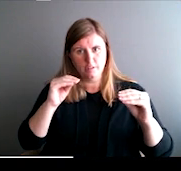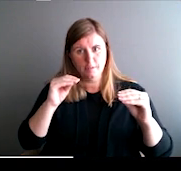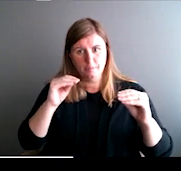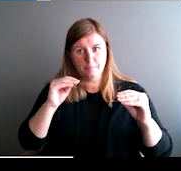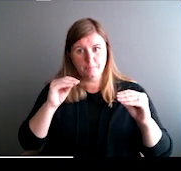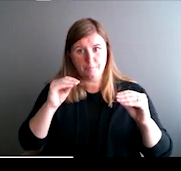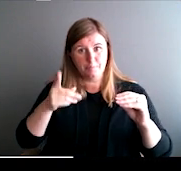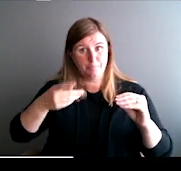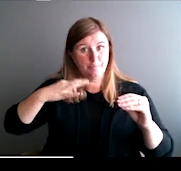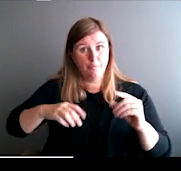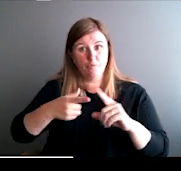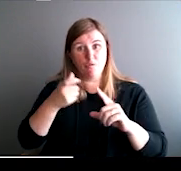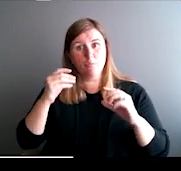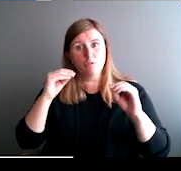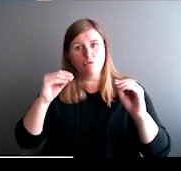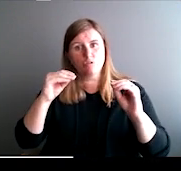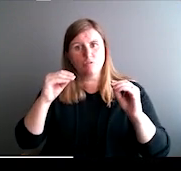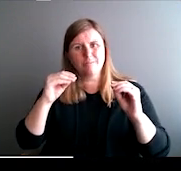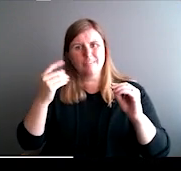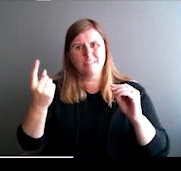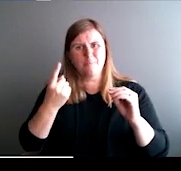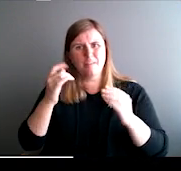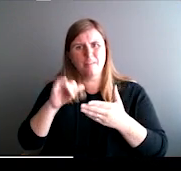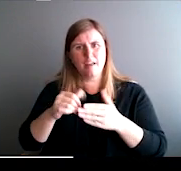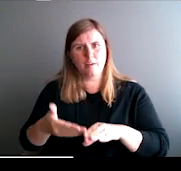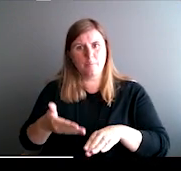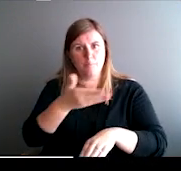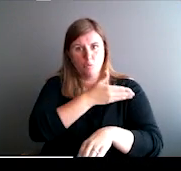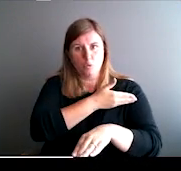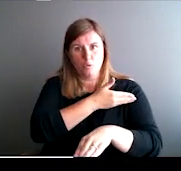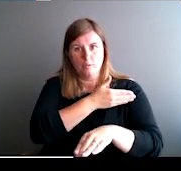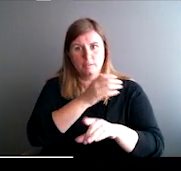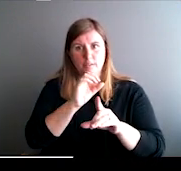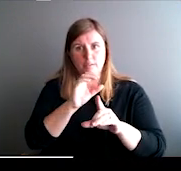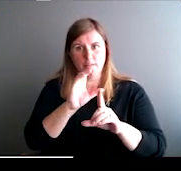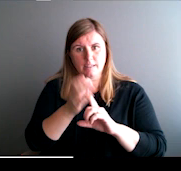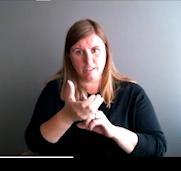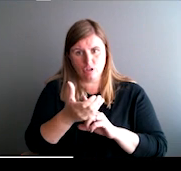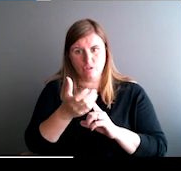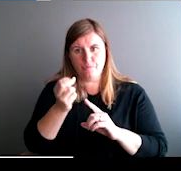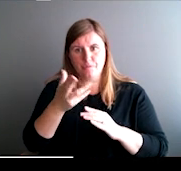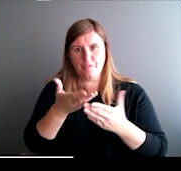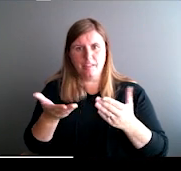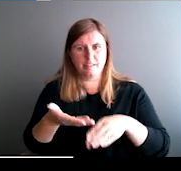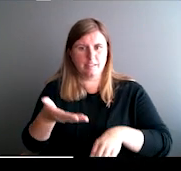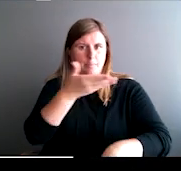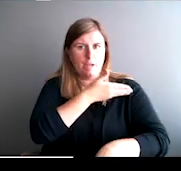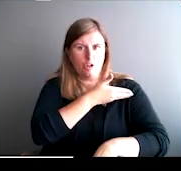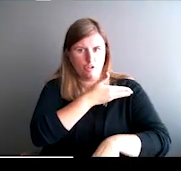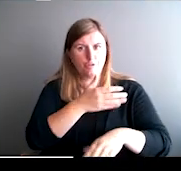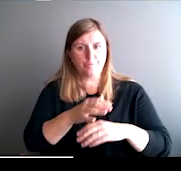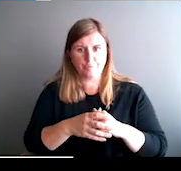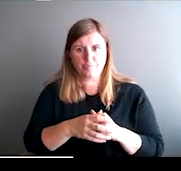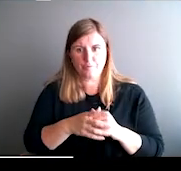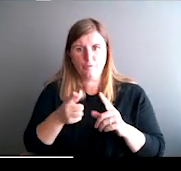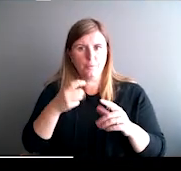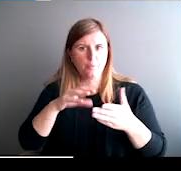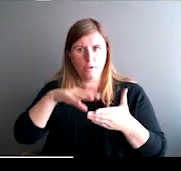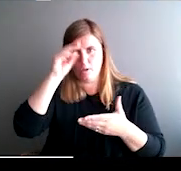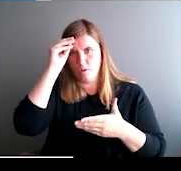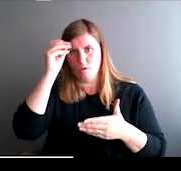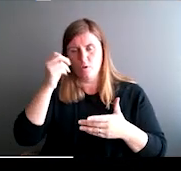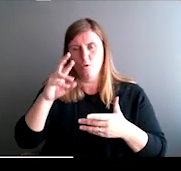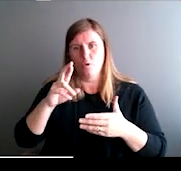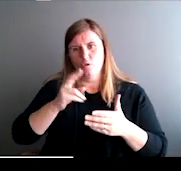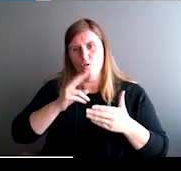from instruction being something that improves conditions for them, that things get better as a result of learning, as a